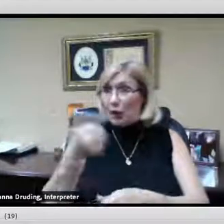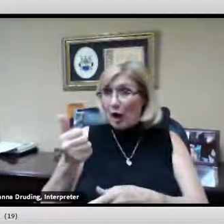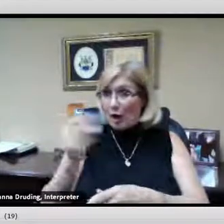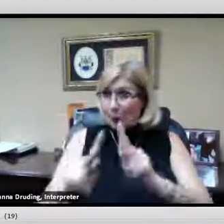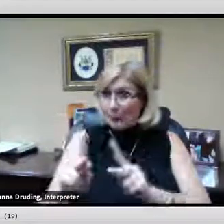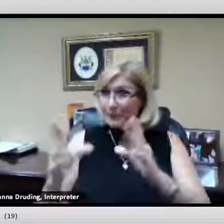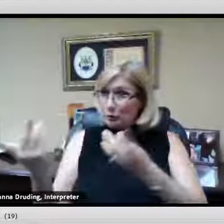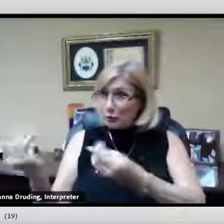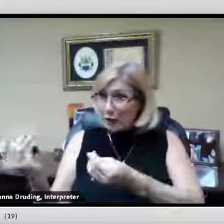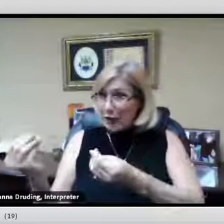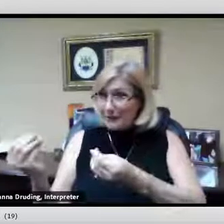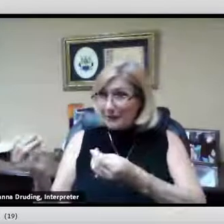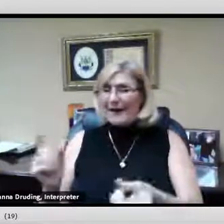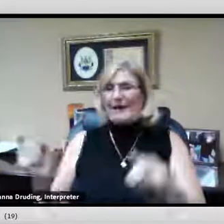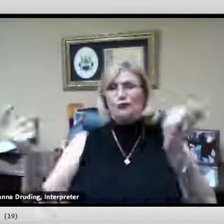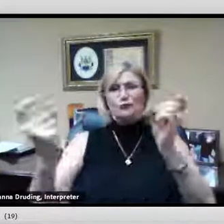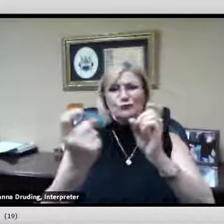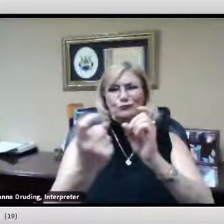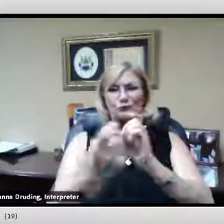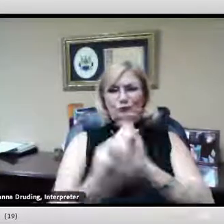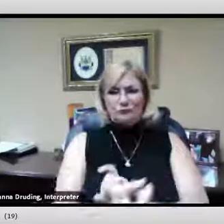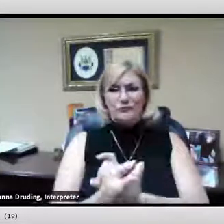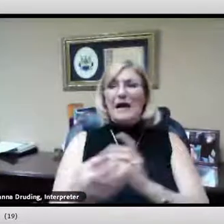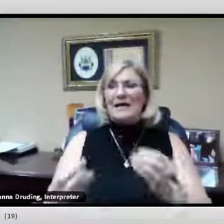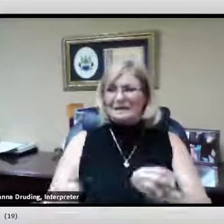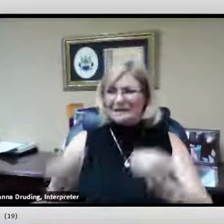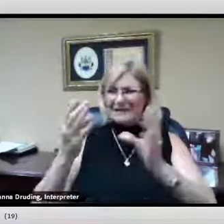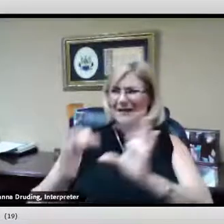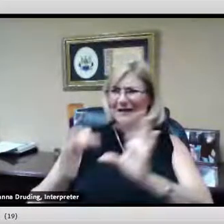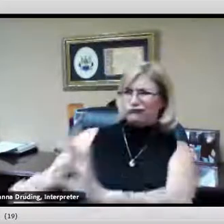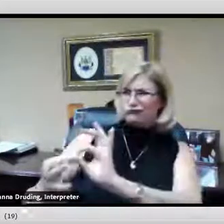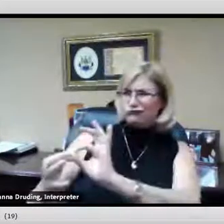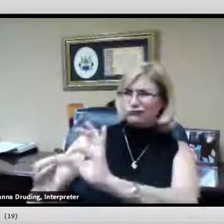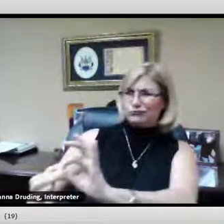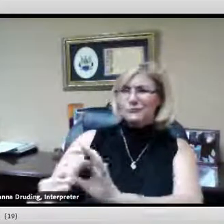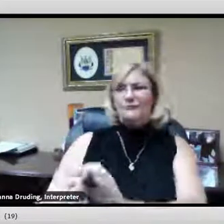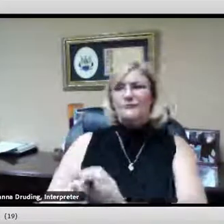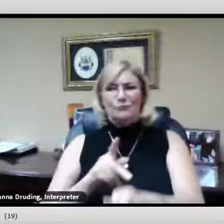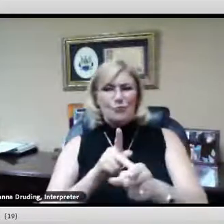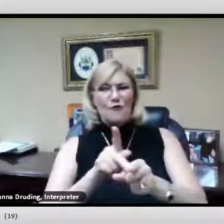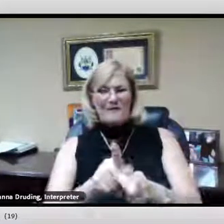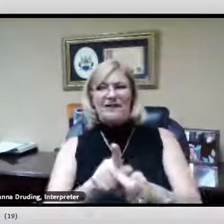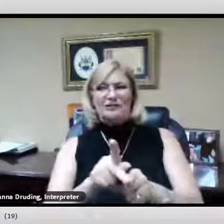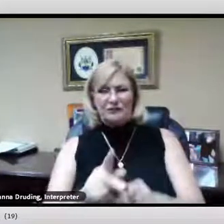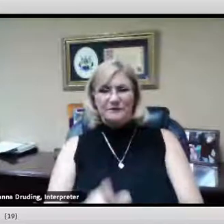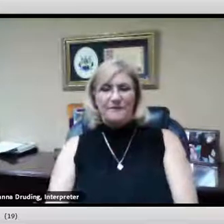you need to do. It's very much a cooperative sort of profession.